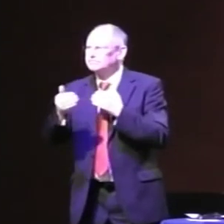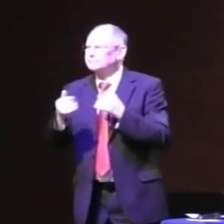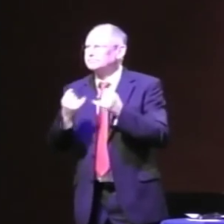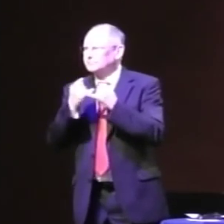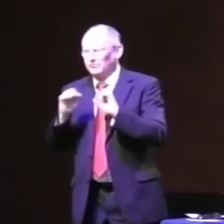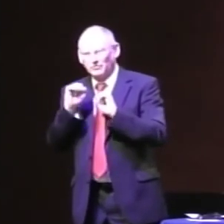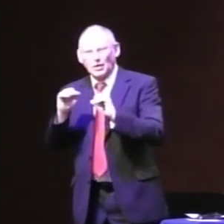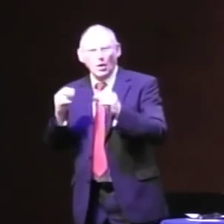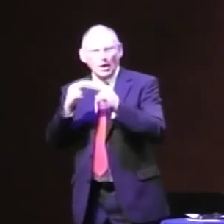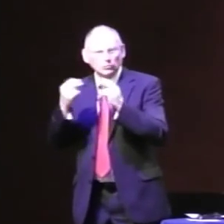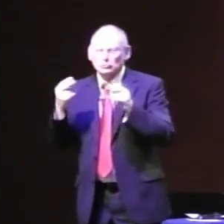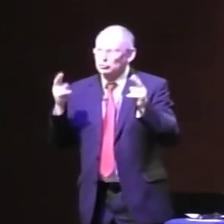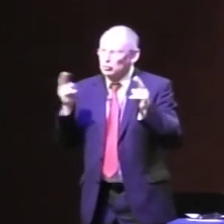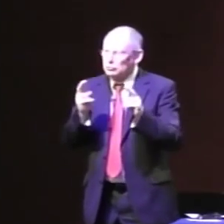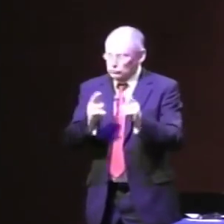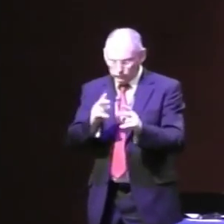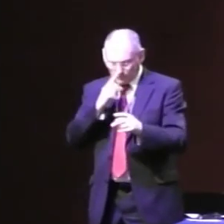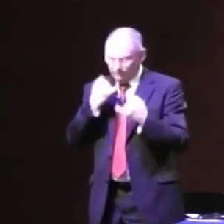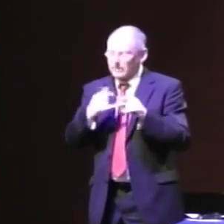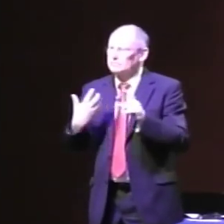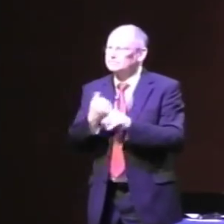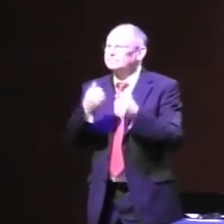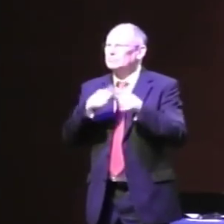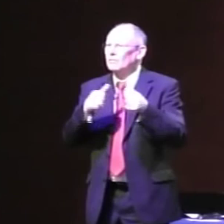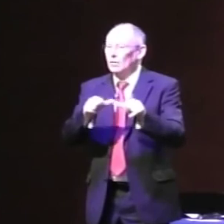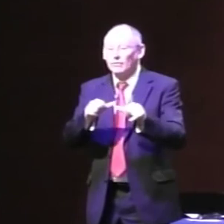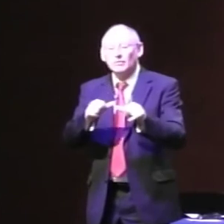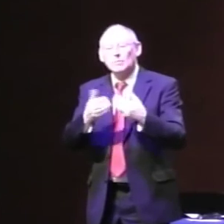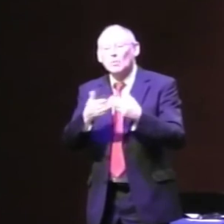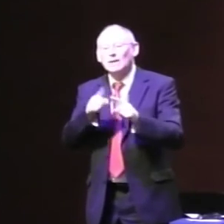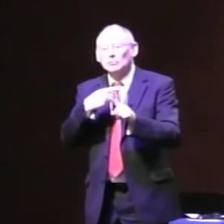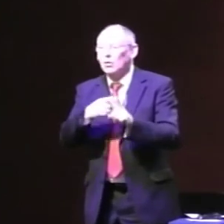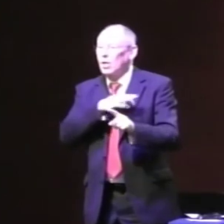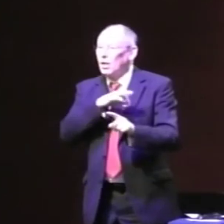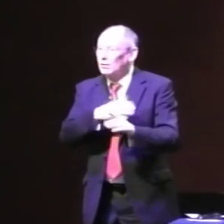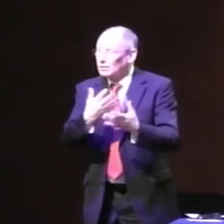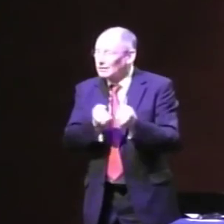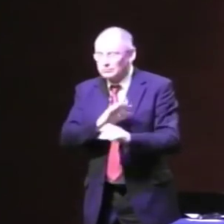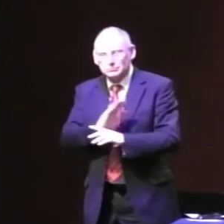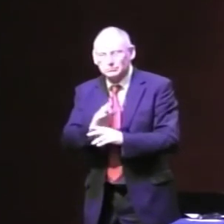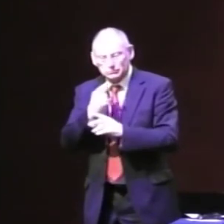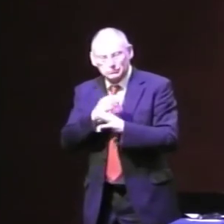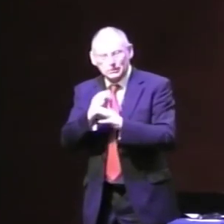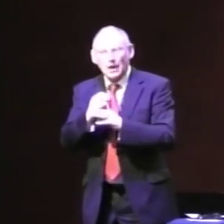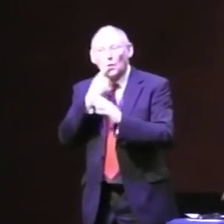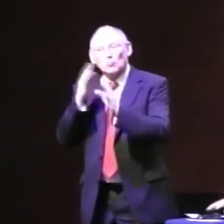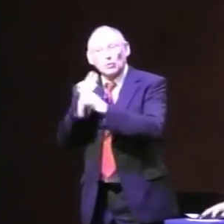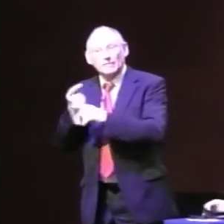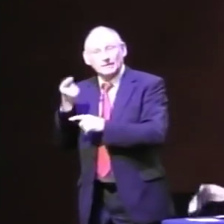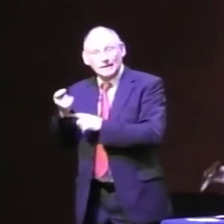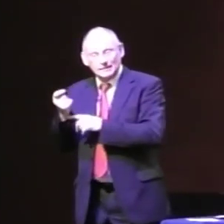our housing shortage, and we cannot afford more excuses. There has been a significant rise in private tenancies in recent